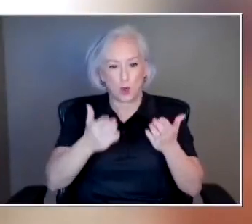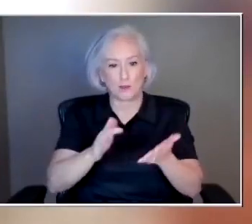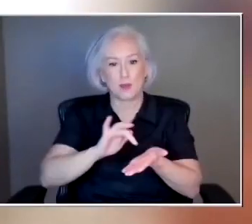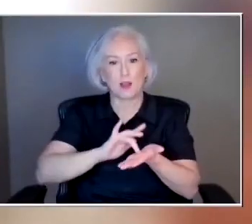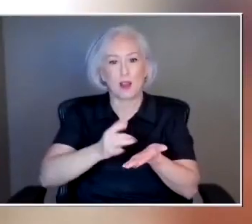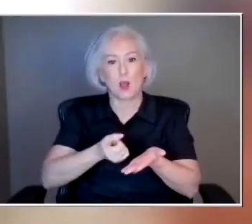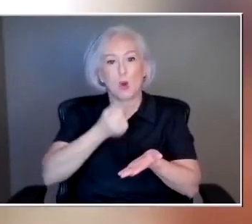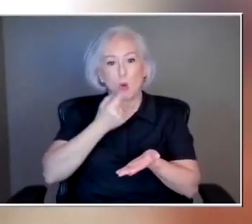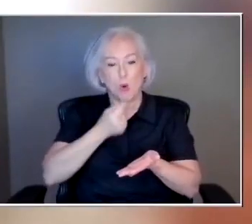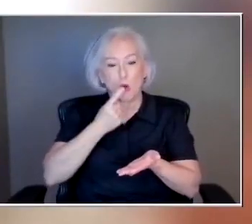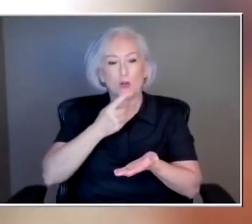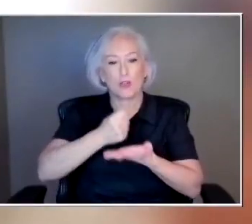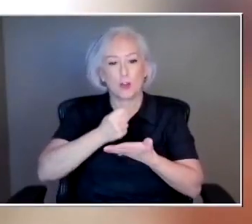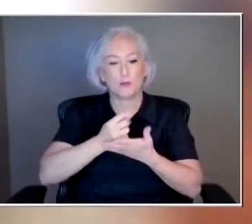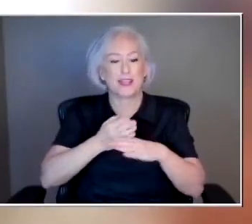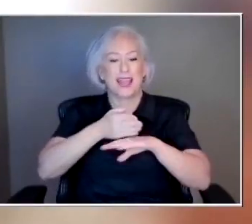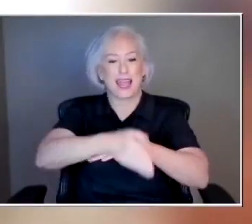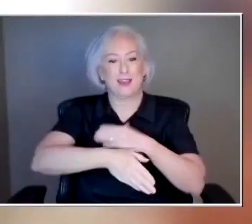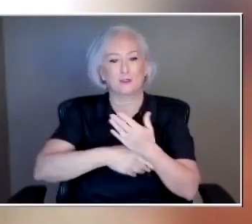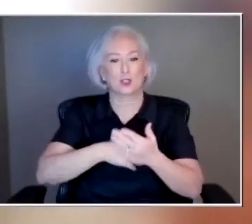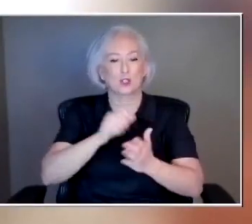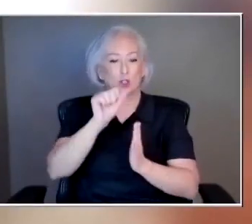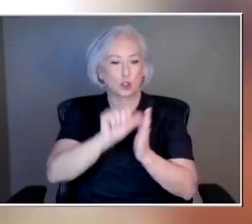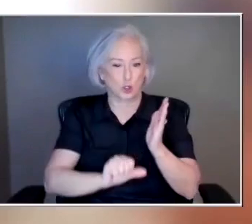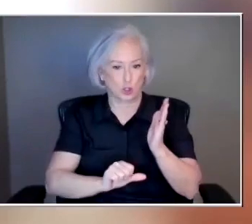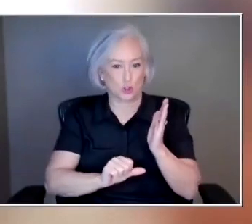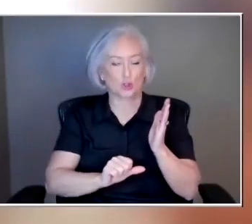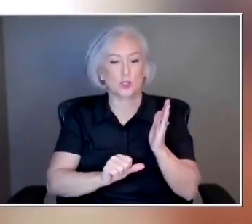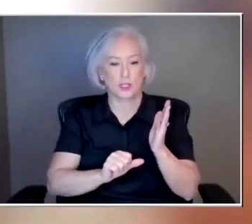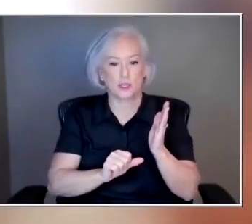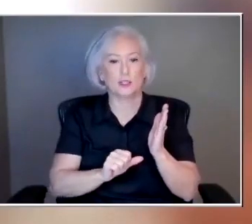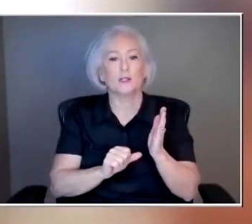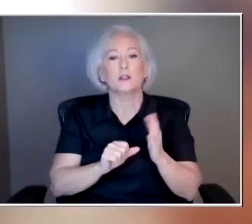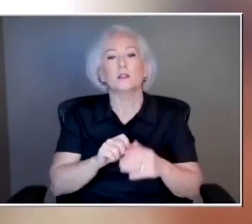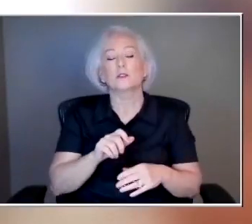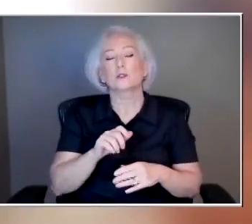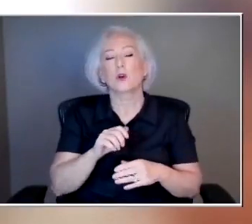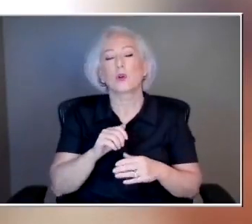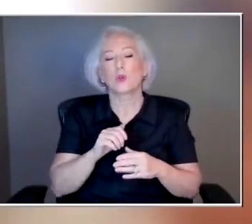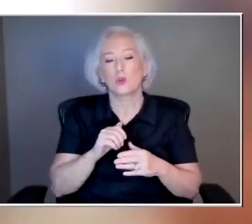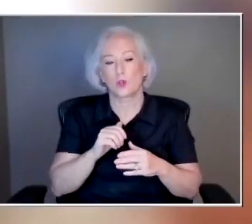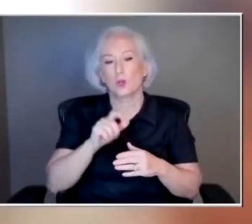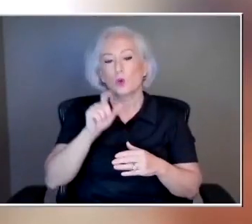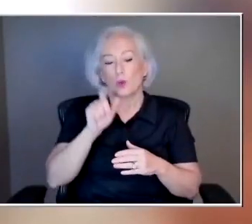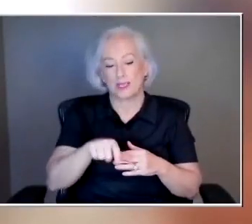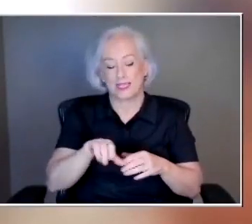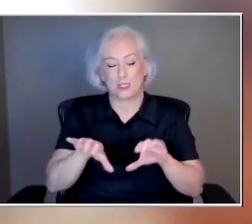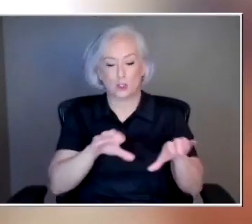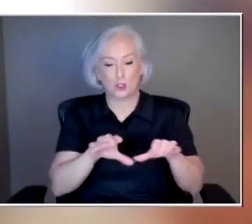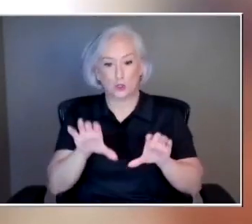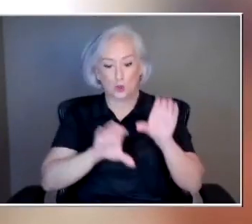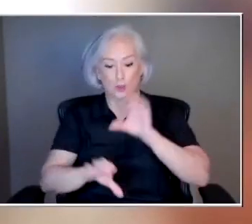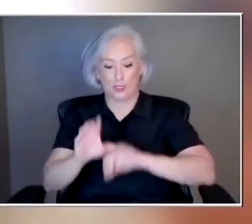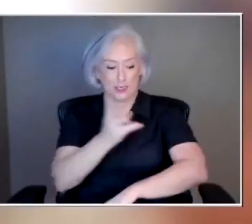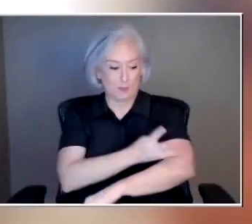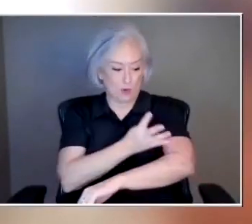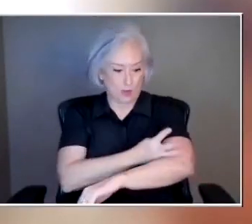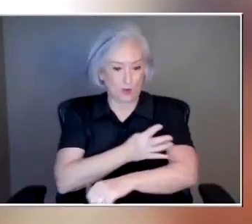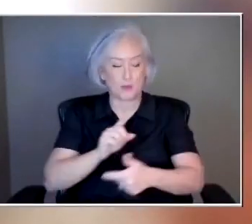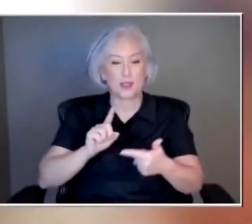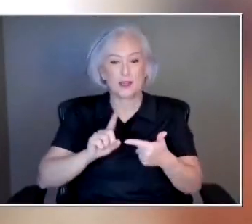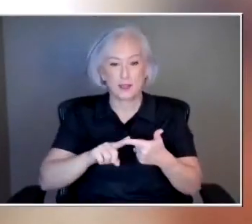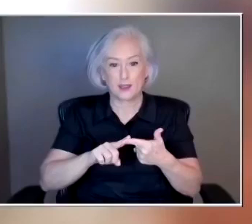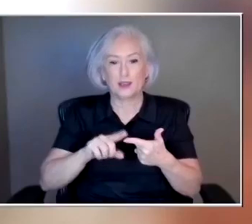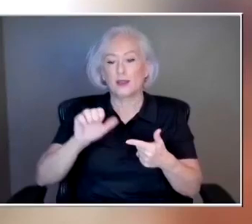comes after surgery. So the initial step for this type of cancer was a combination of chemotherapy along with anti-HER2 therapy,